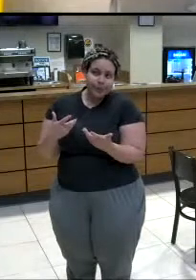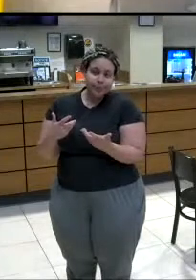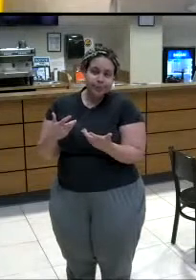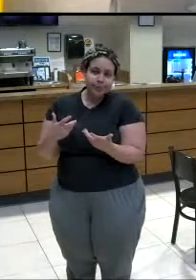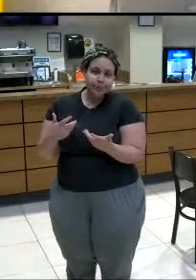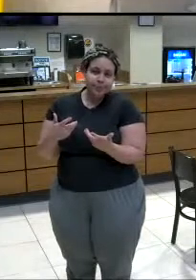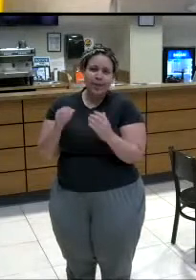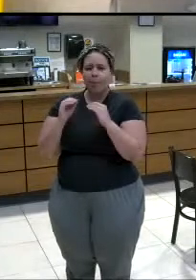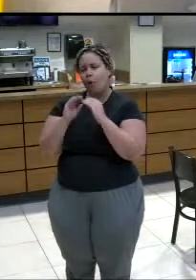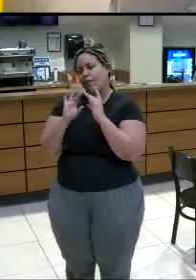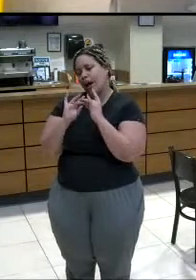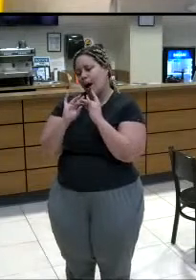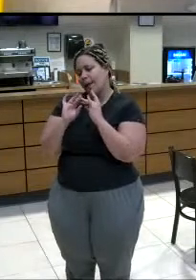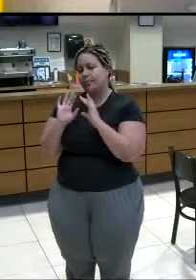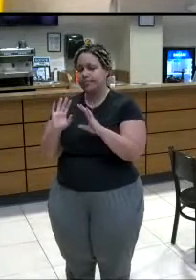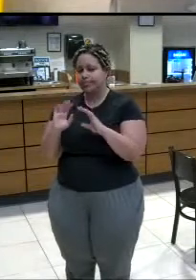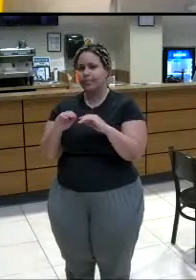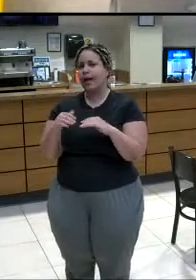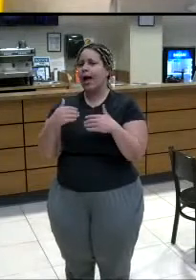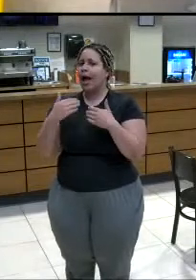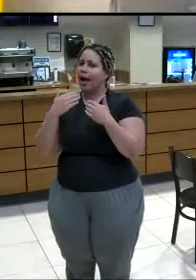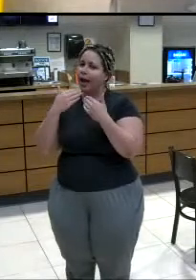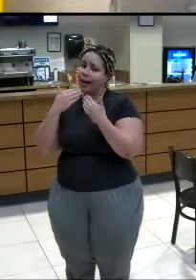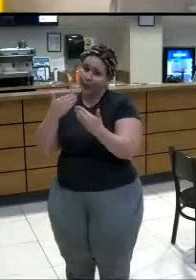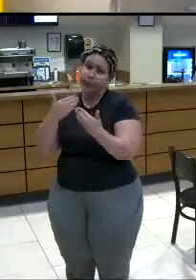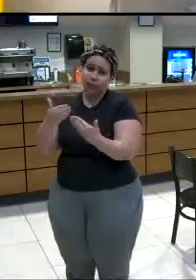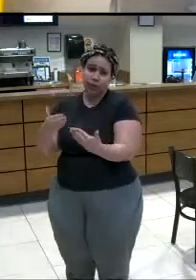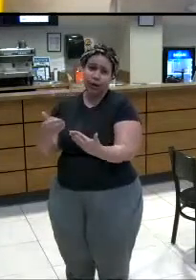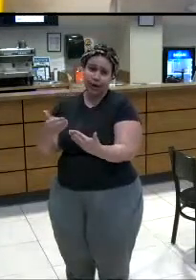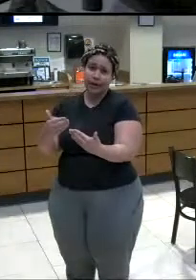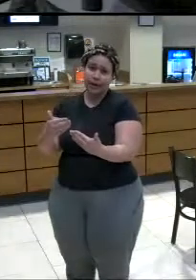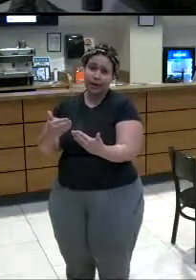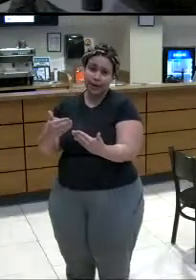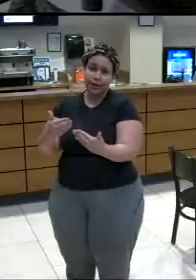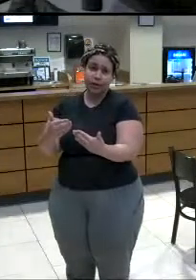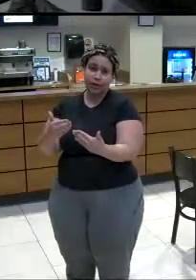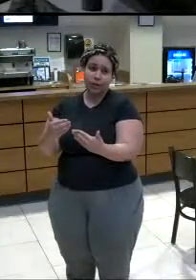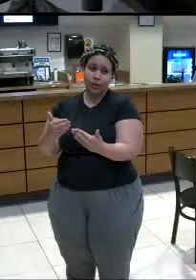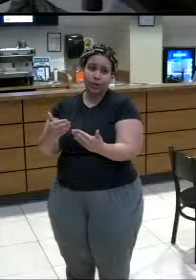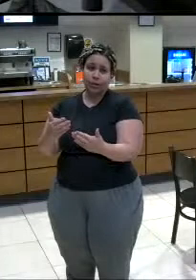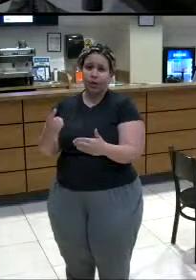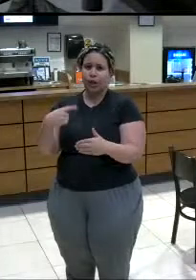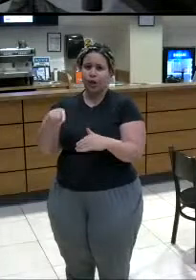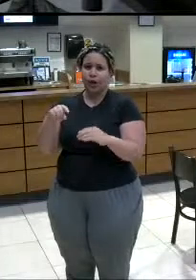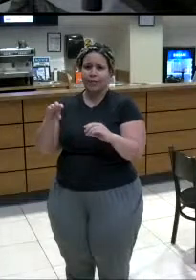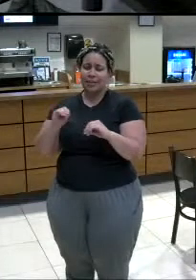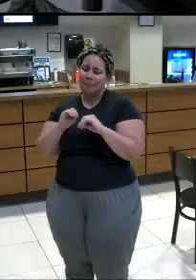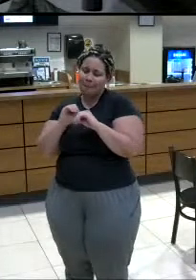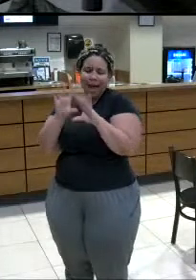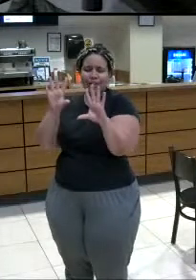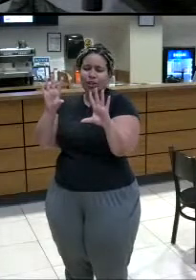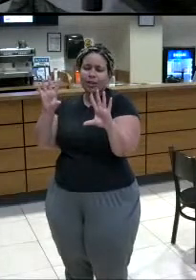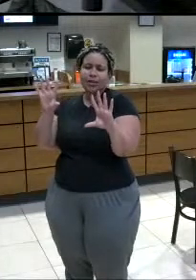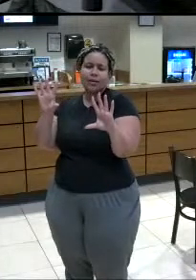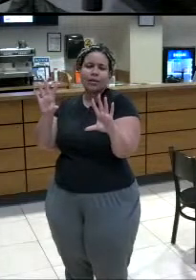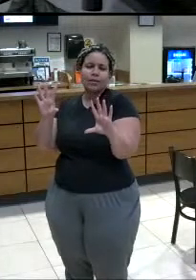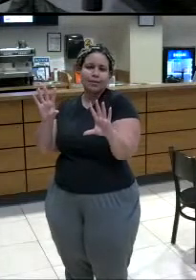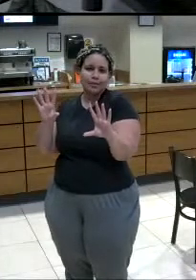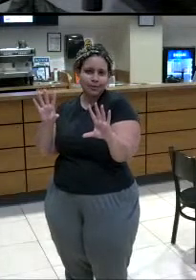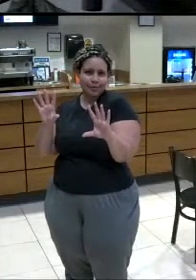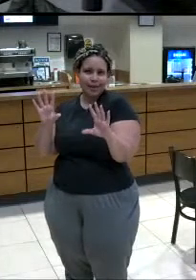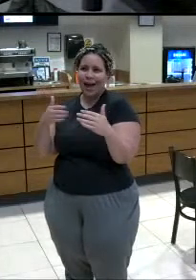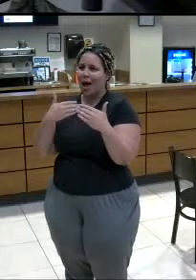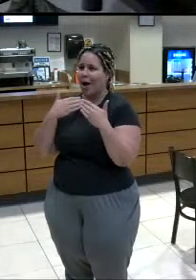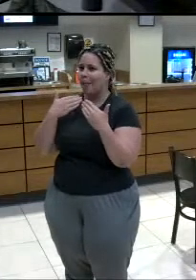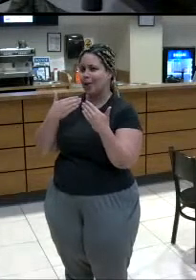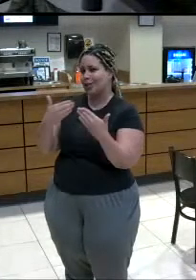It's more of a comment. I appreciate that y'all got some magic. I appreciate